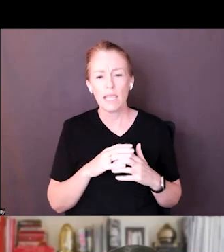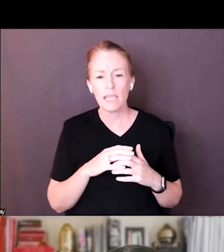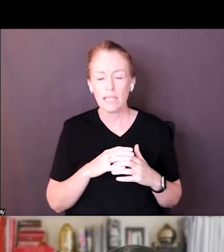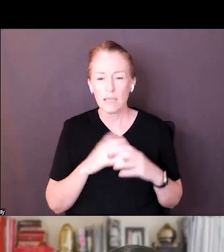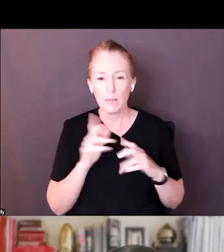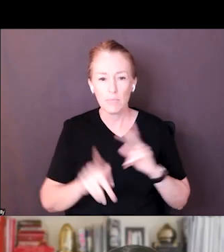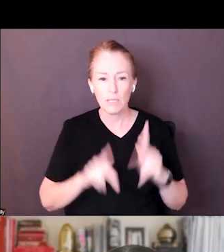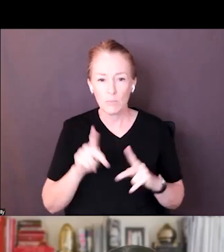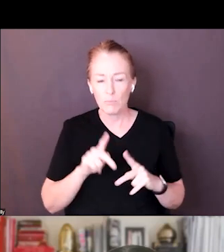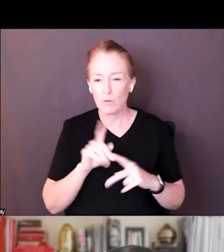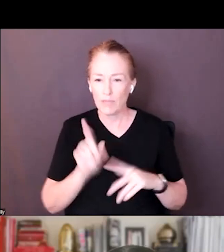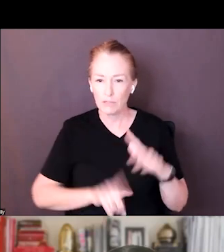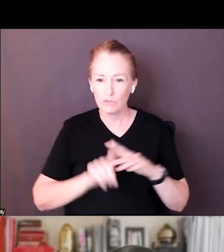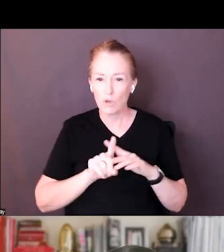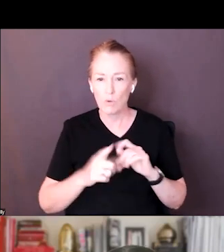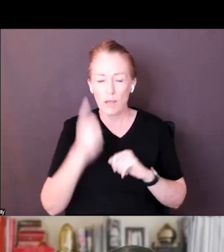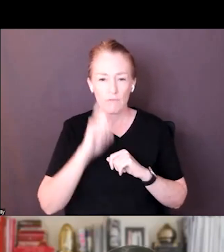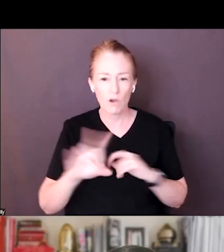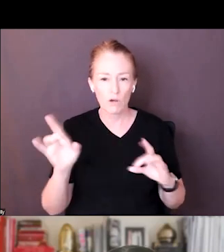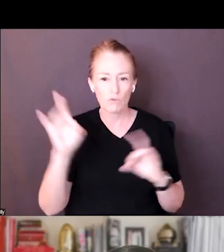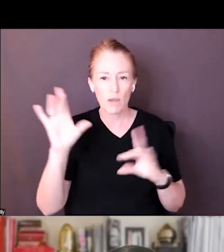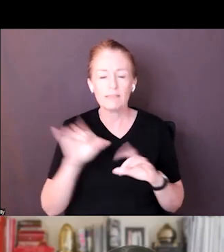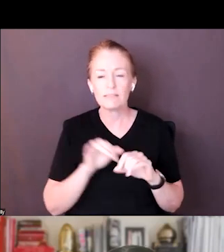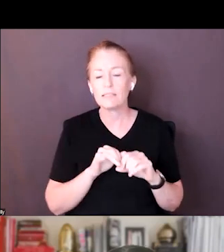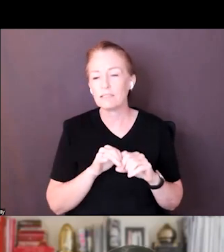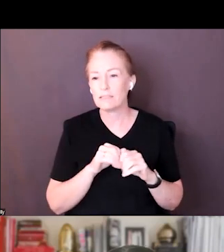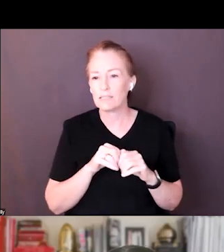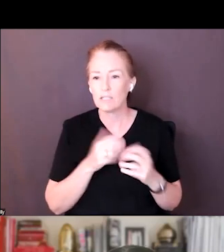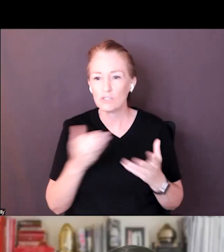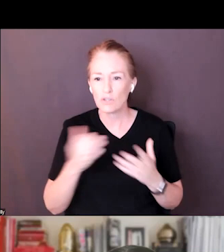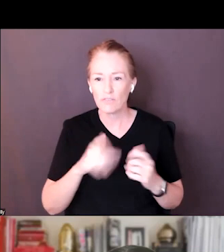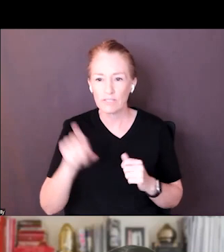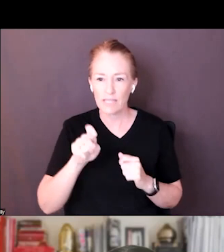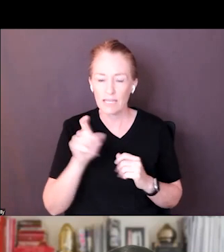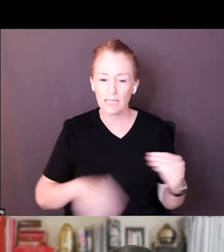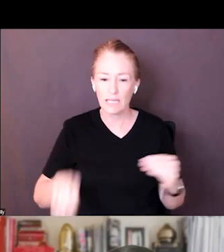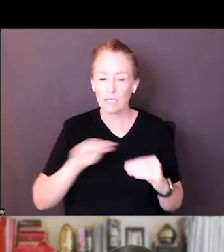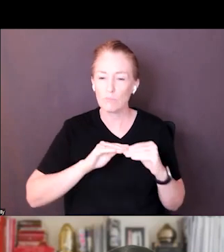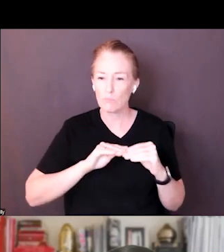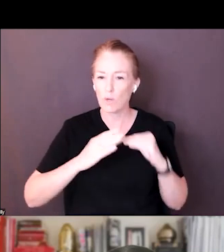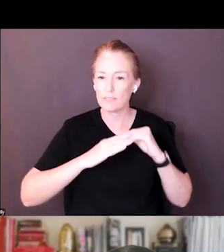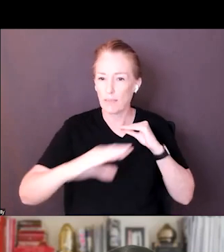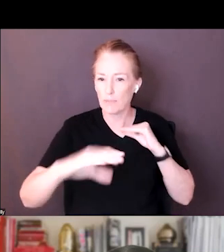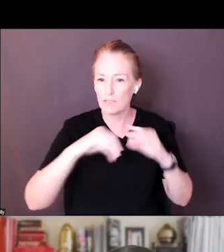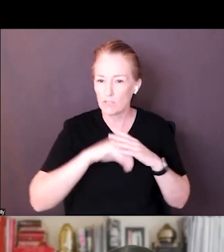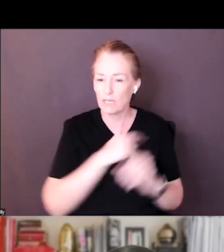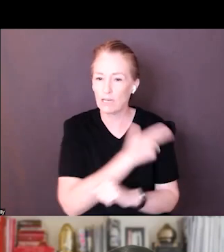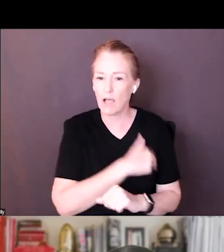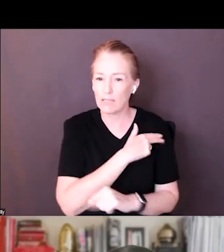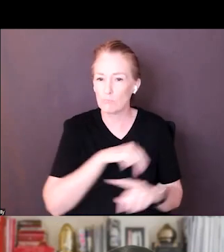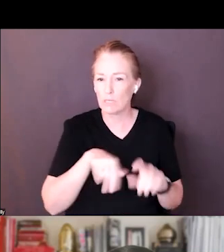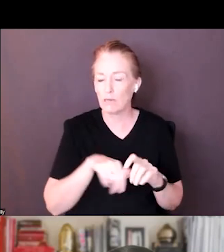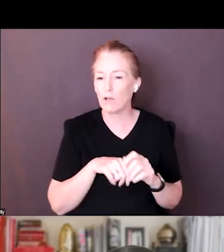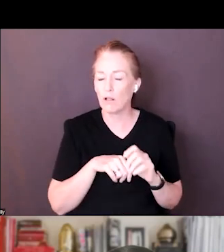individuals presenting for crisis services who need a longer period of stabilization in a hospital setting, who are being excluded